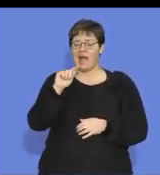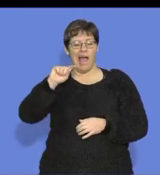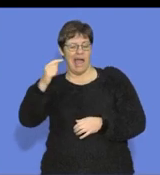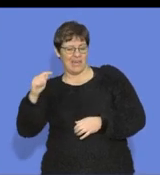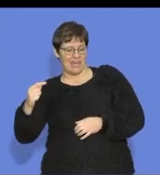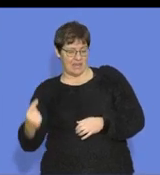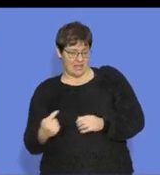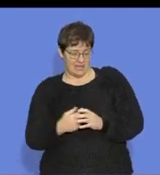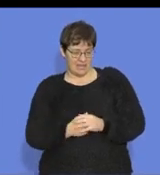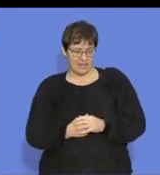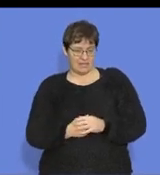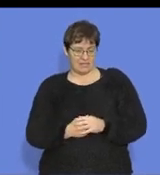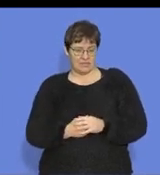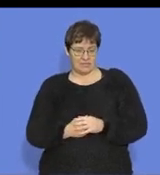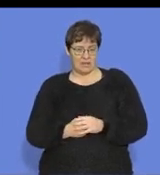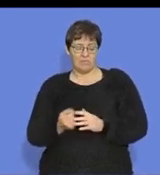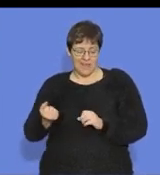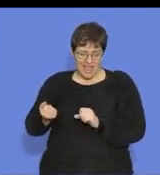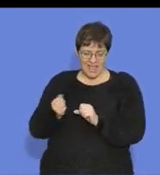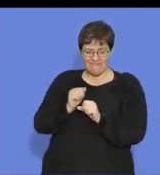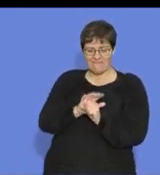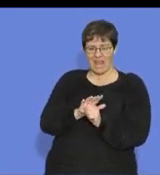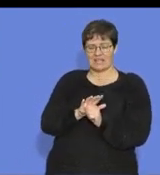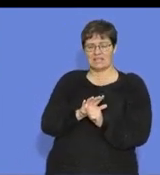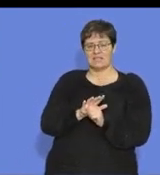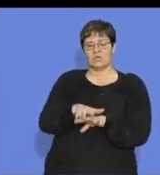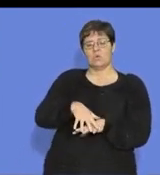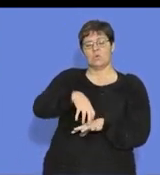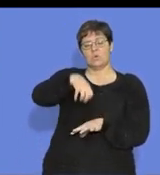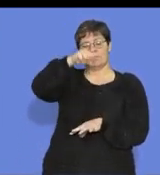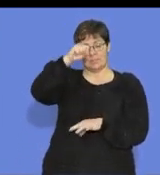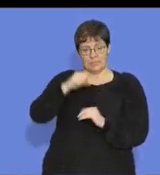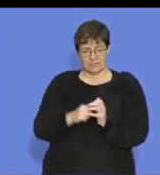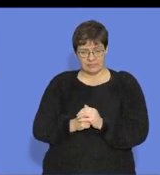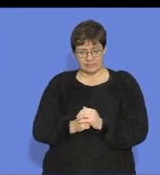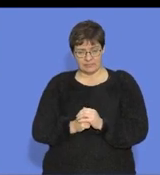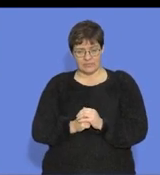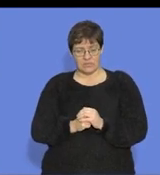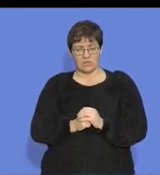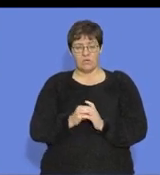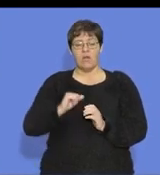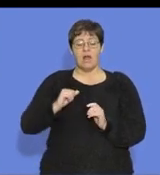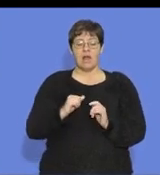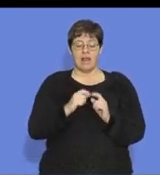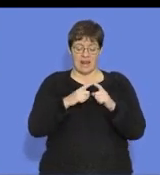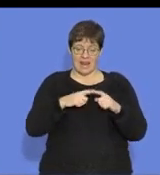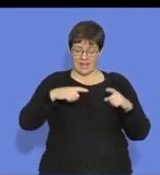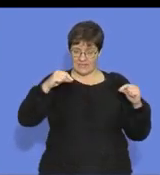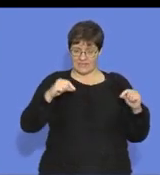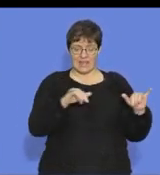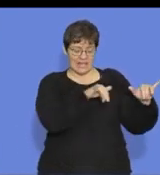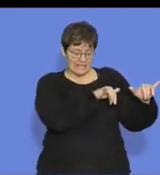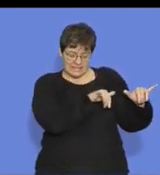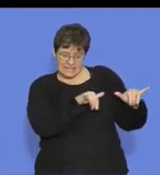factors that would affect transpiration. So you keep the leaves in